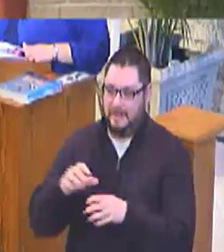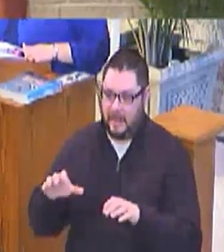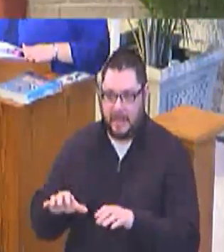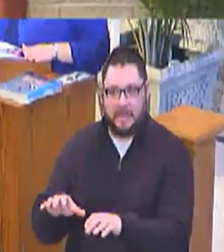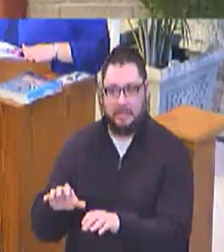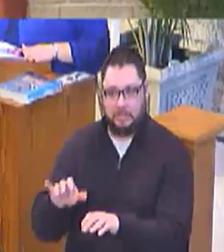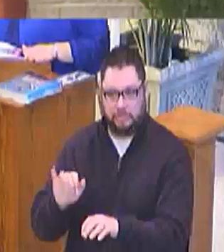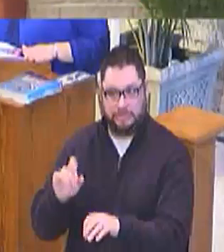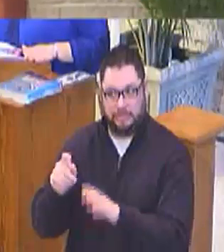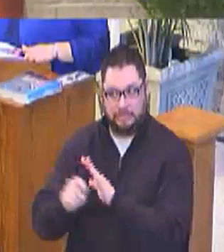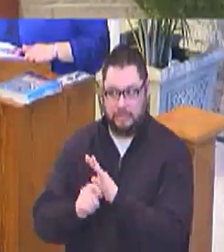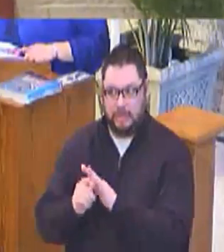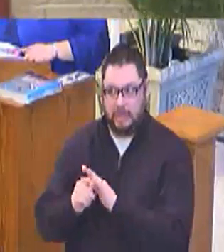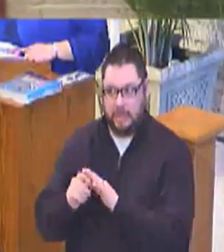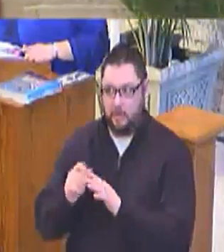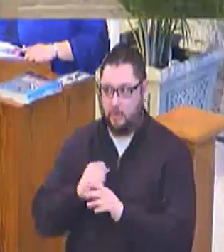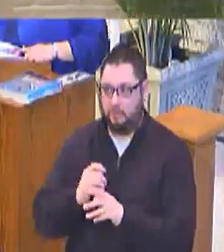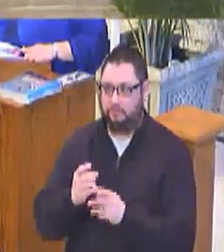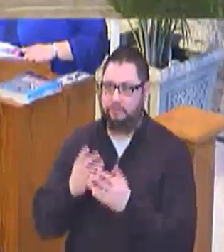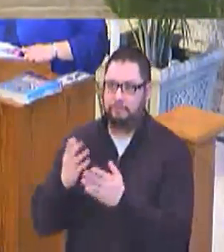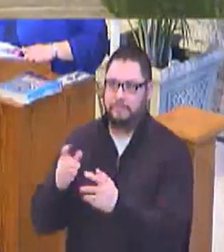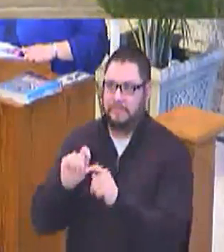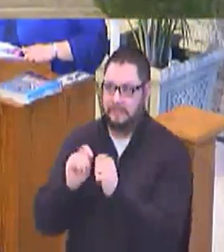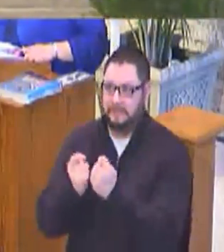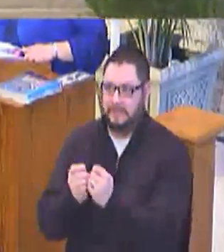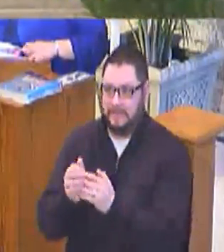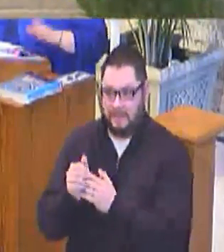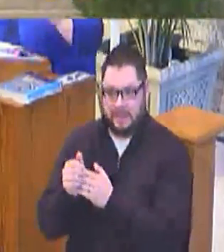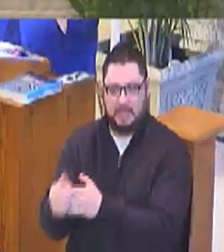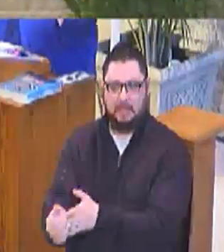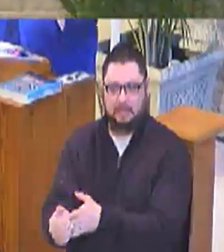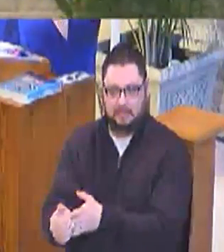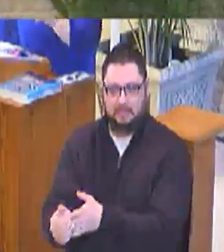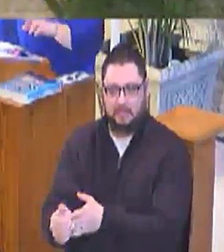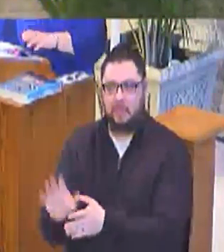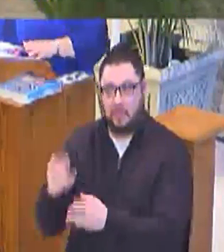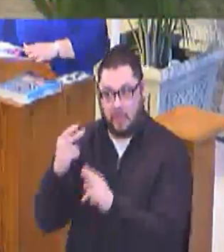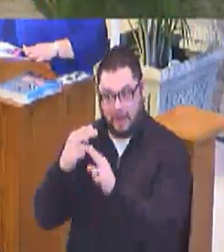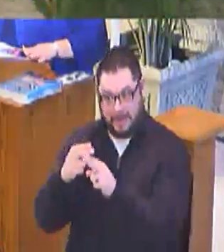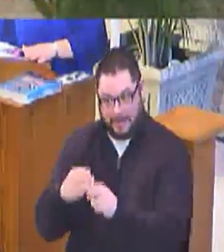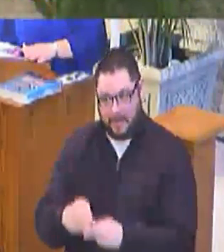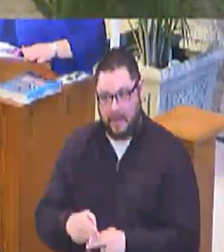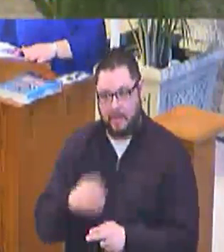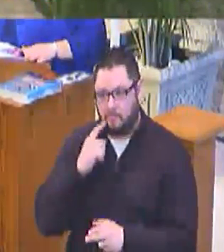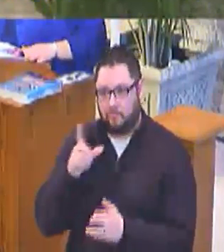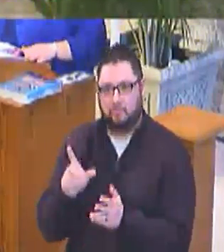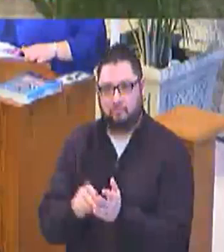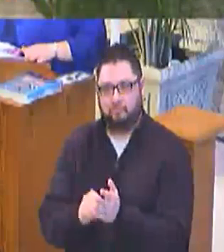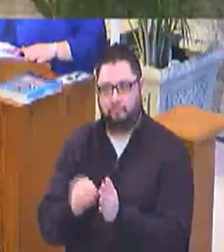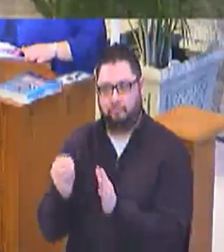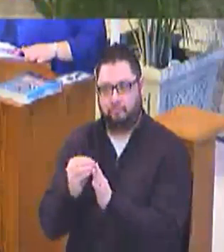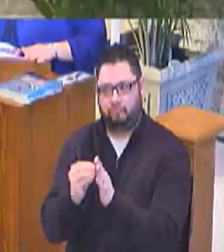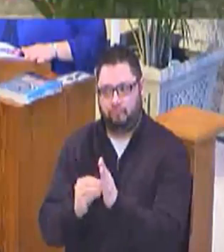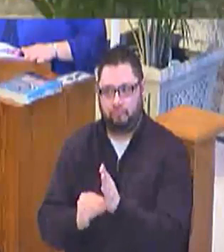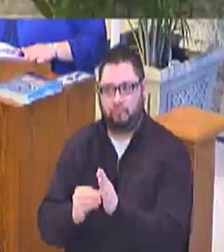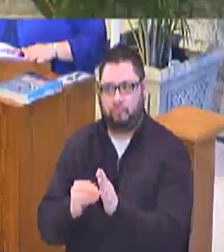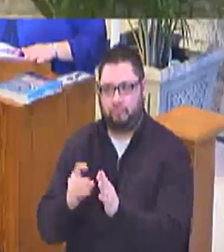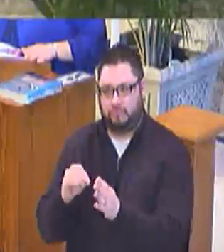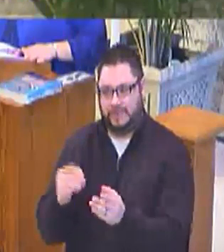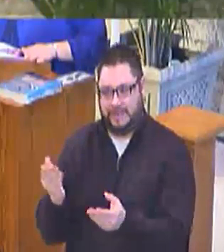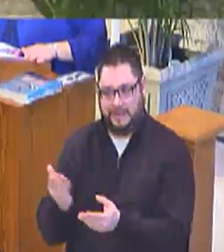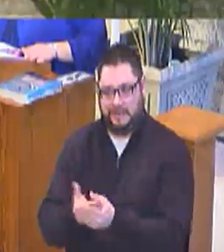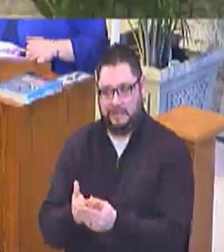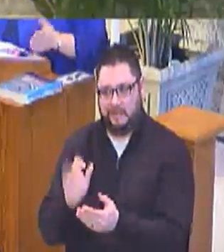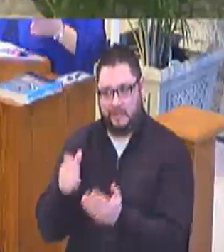are going to dedicate our team leads, and you will find their names all printed in your insert, in your